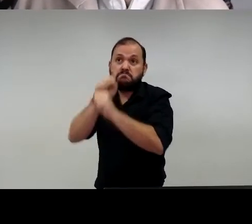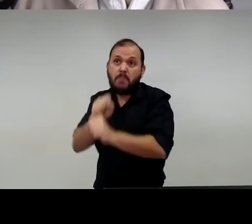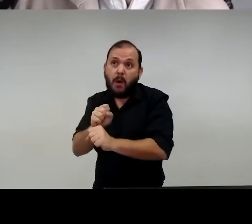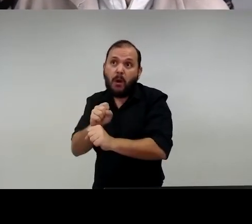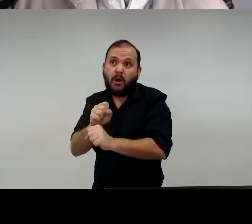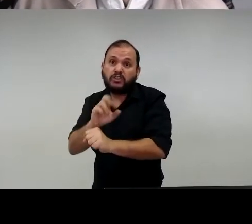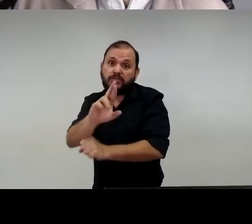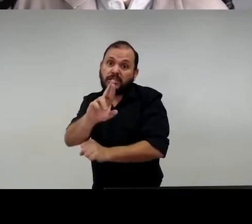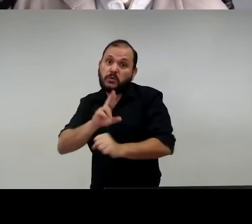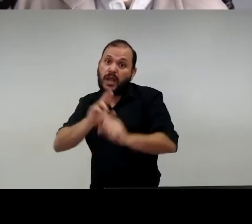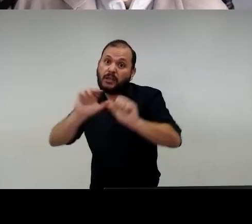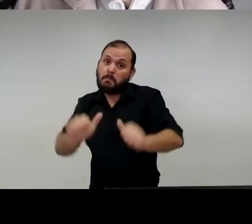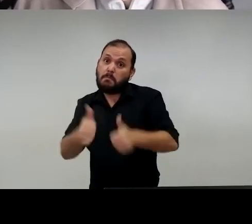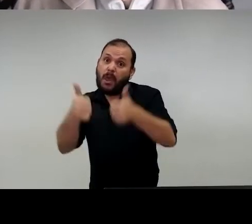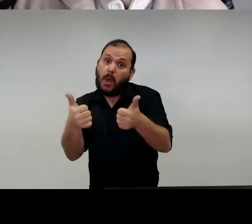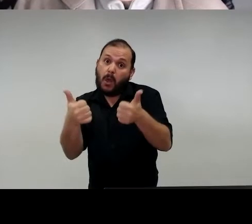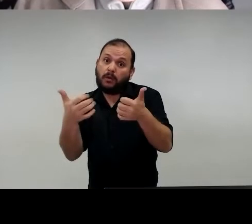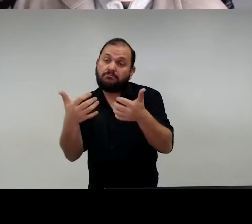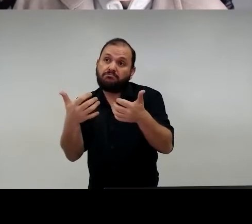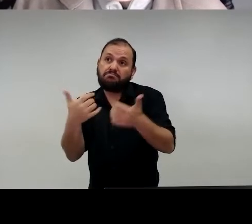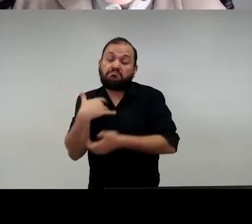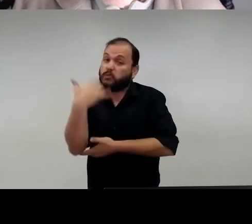something that I think is worthwhile looking.